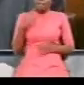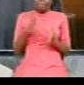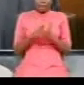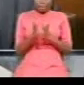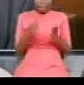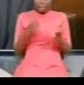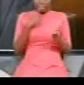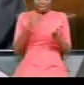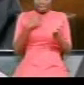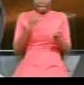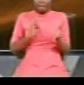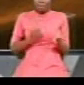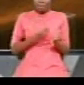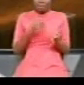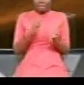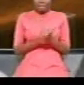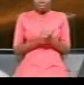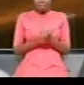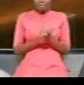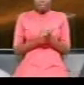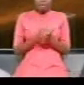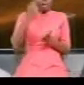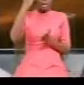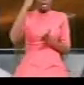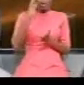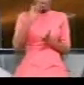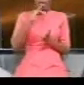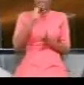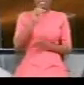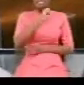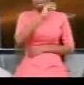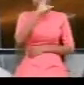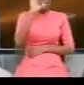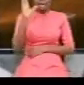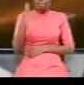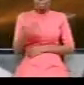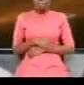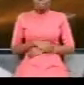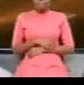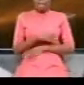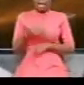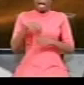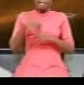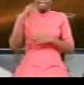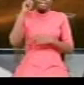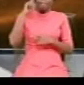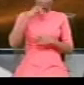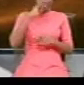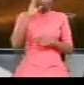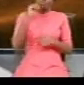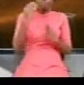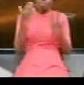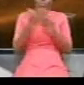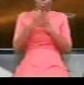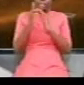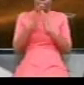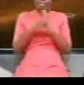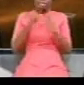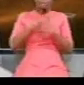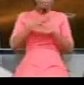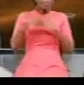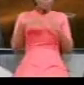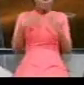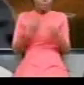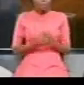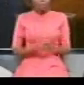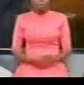us that God is light, and in him is no darkness at